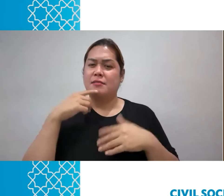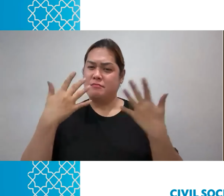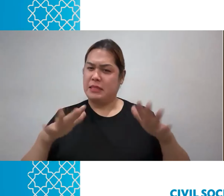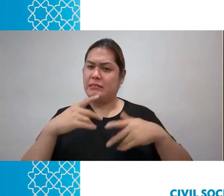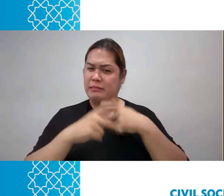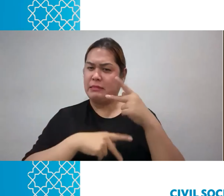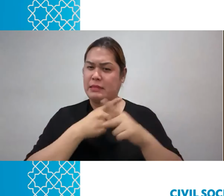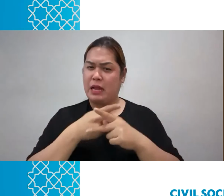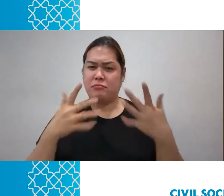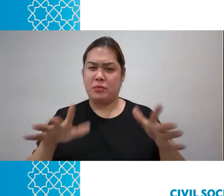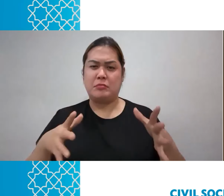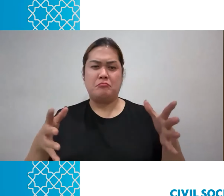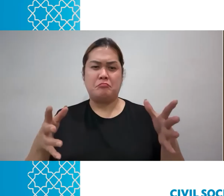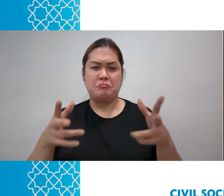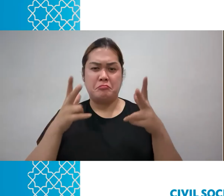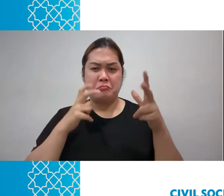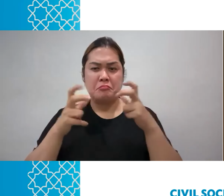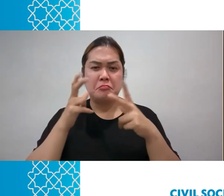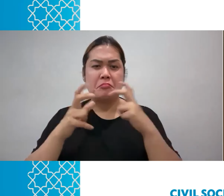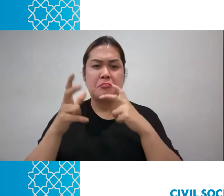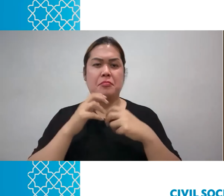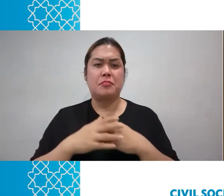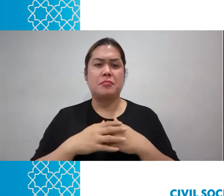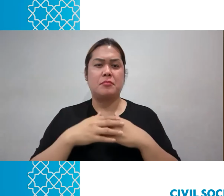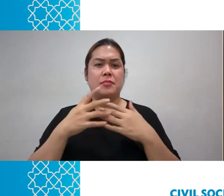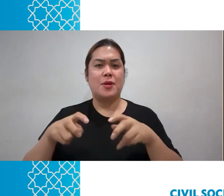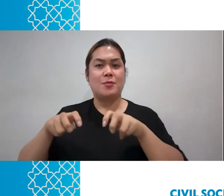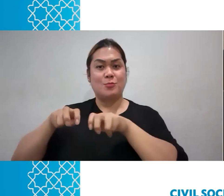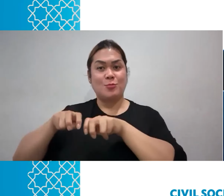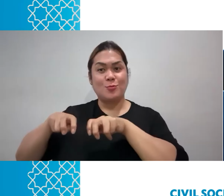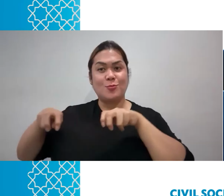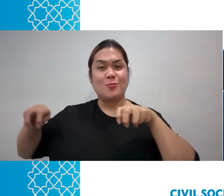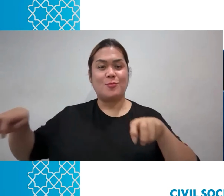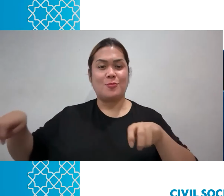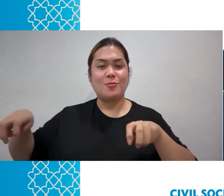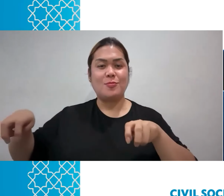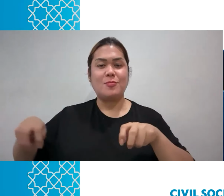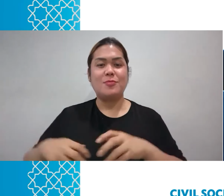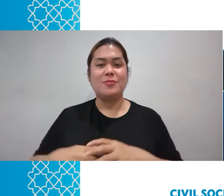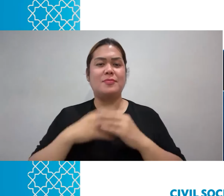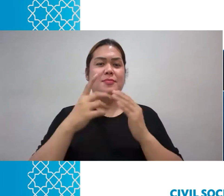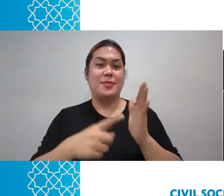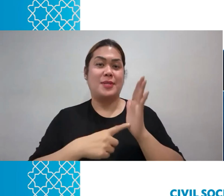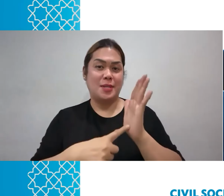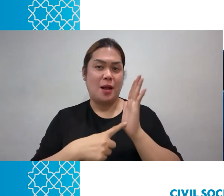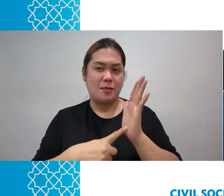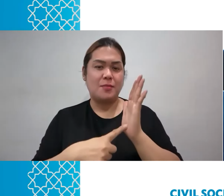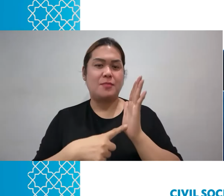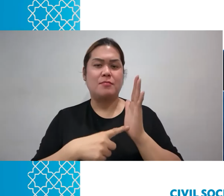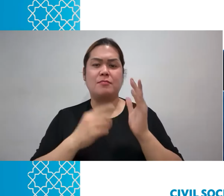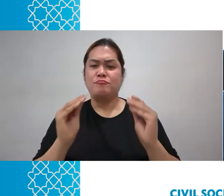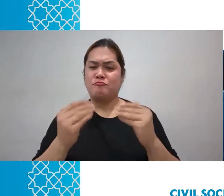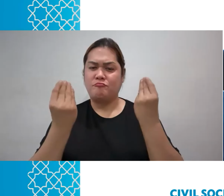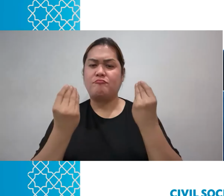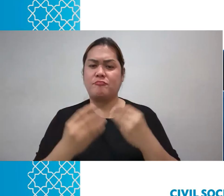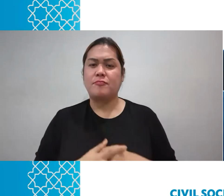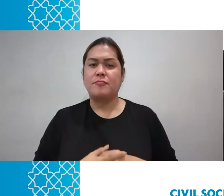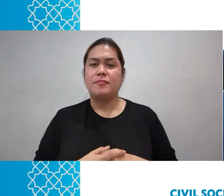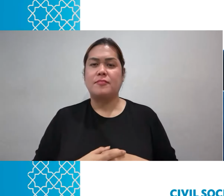from our panels that by the examples that youth did have the